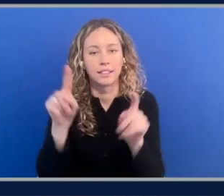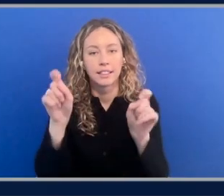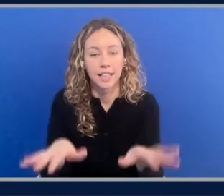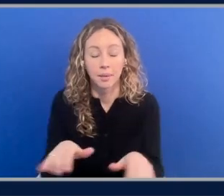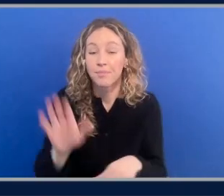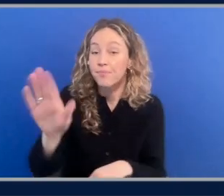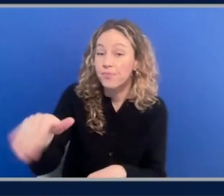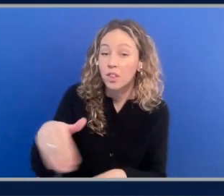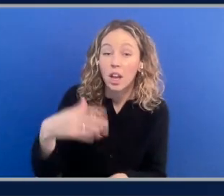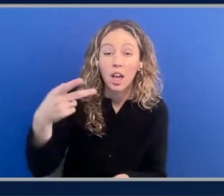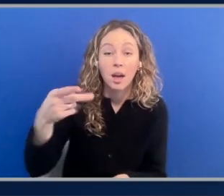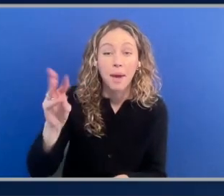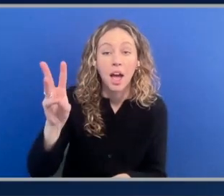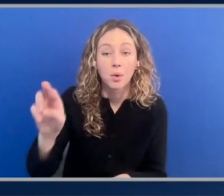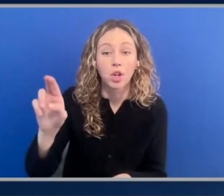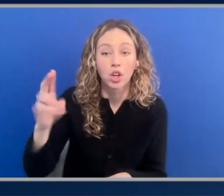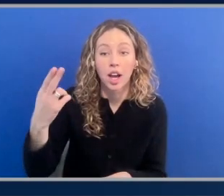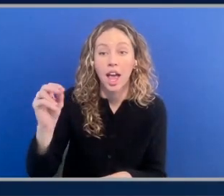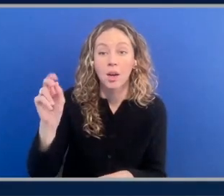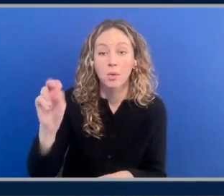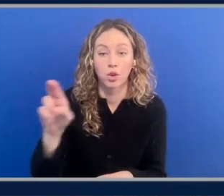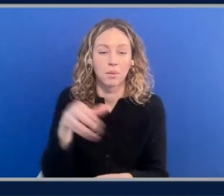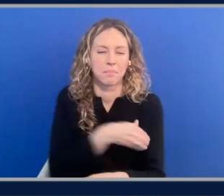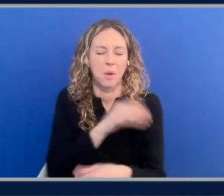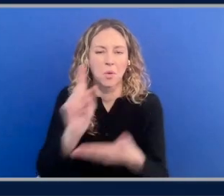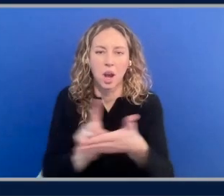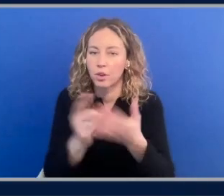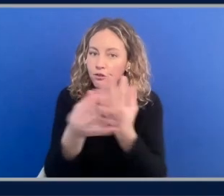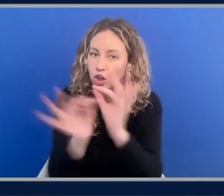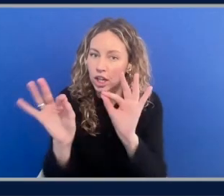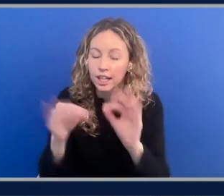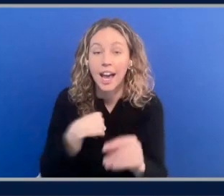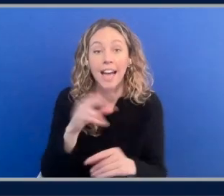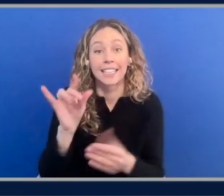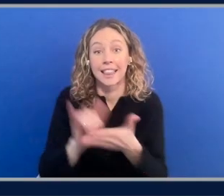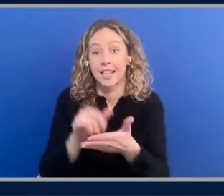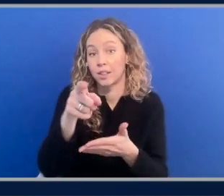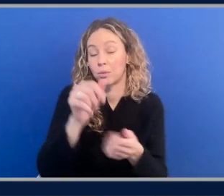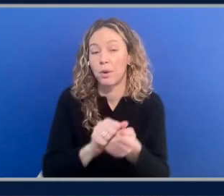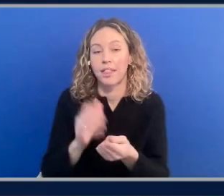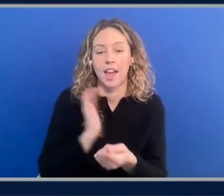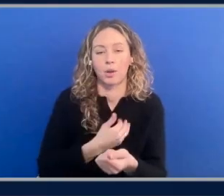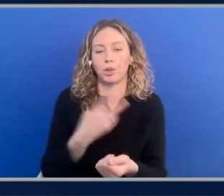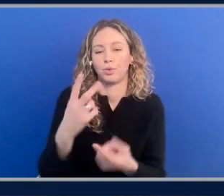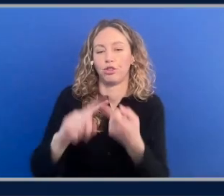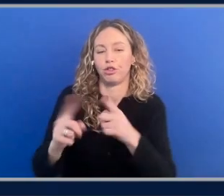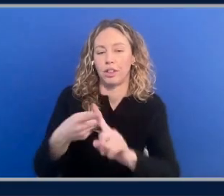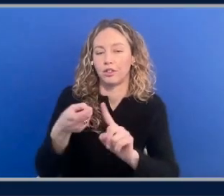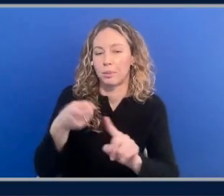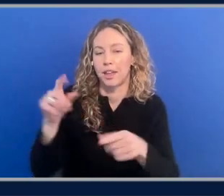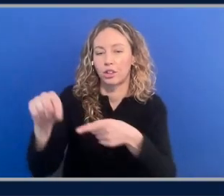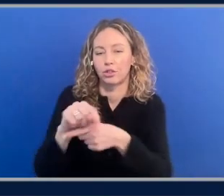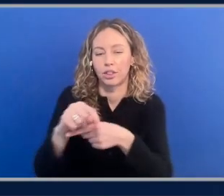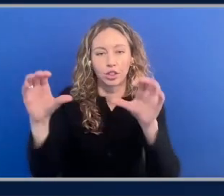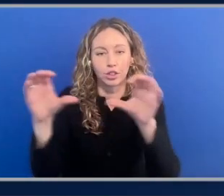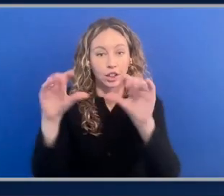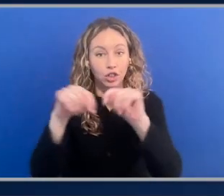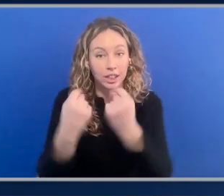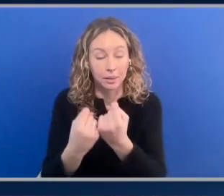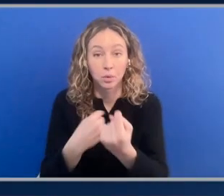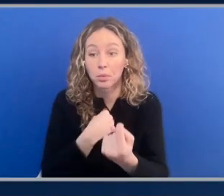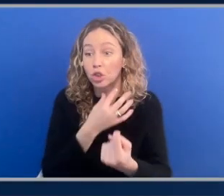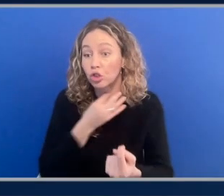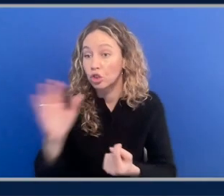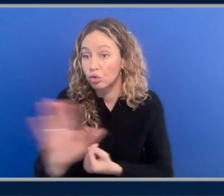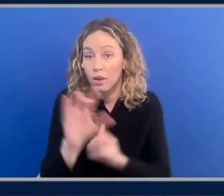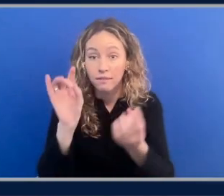on Twitch. I actually ran this with our good friend Darko and Joel from the training and certification team. So would love to have your feedback on it. Let us know if you like